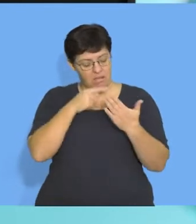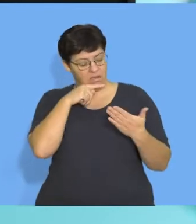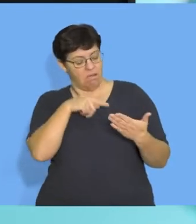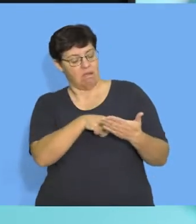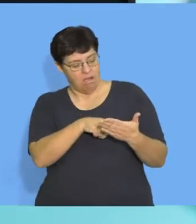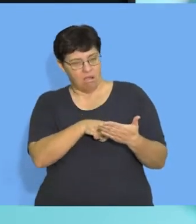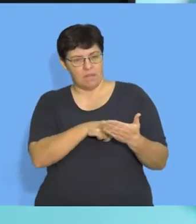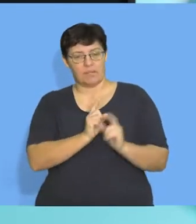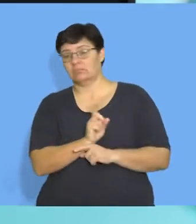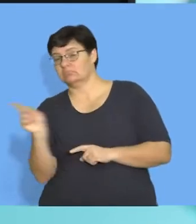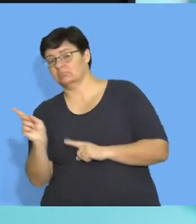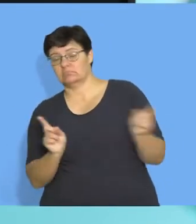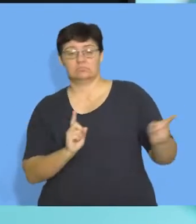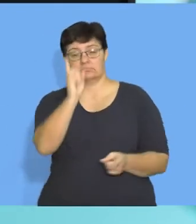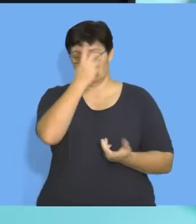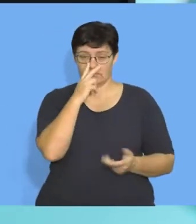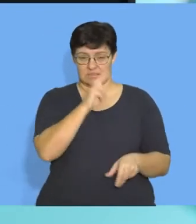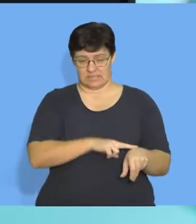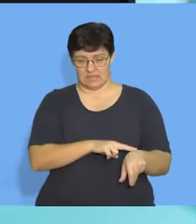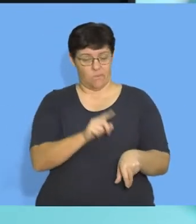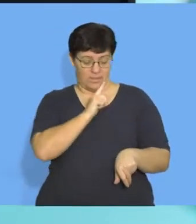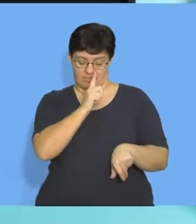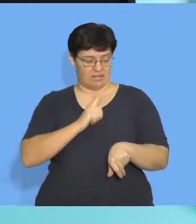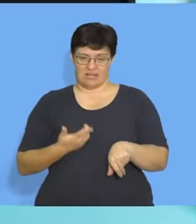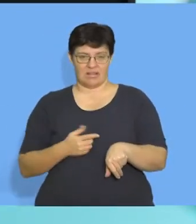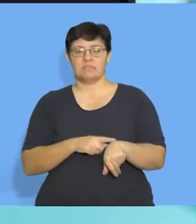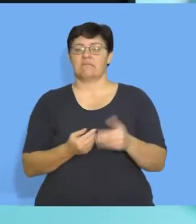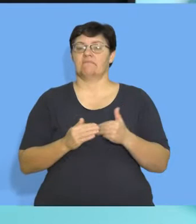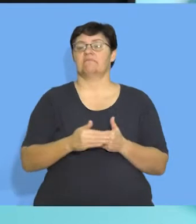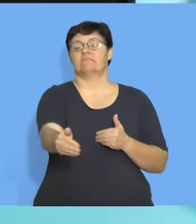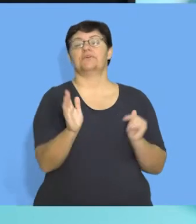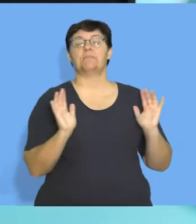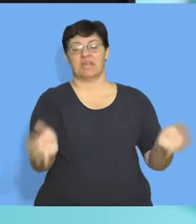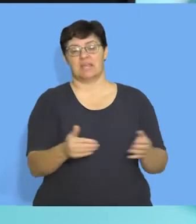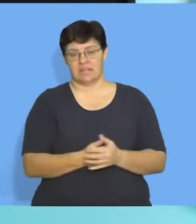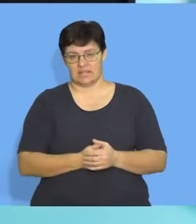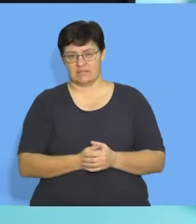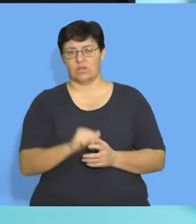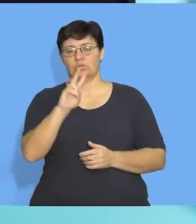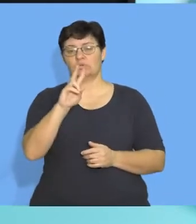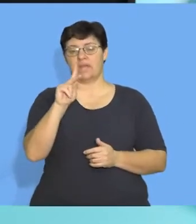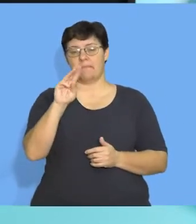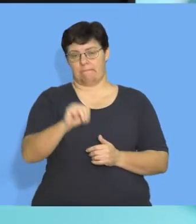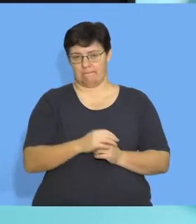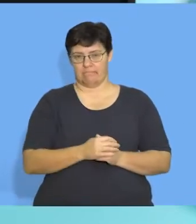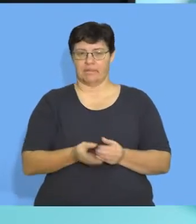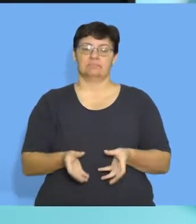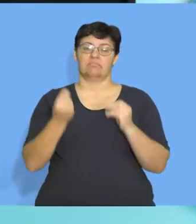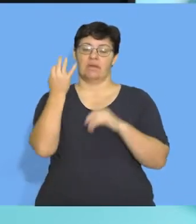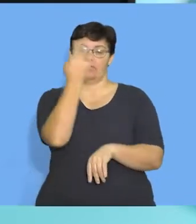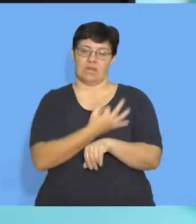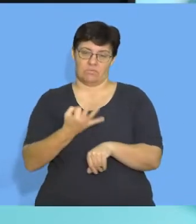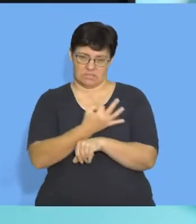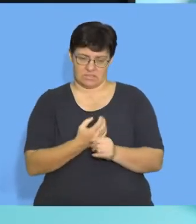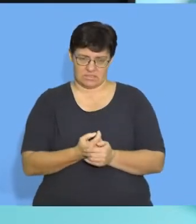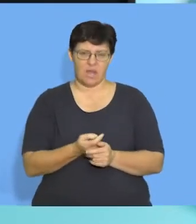what direction I went in, because it doesn't tell me, it just gives me a distance. It says you went 2 kilometers and it took you 3 hours. I walk a